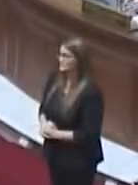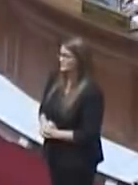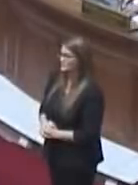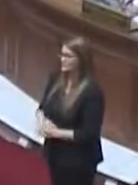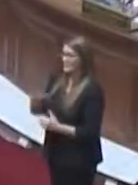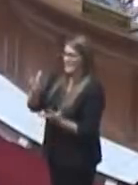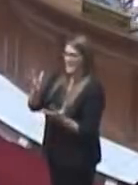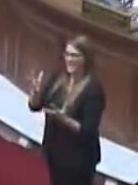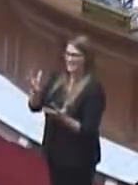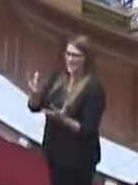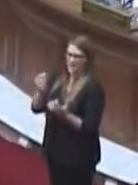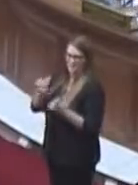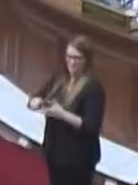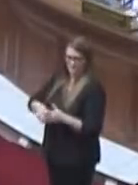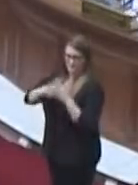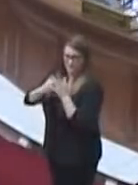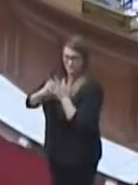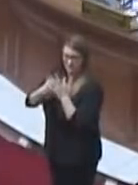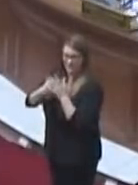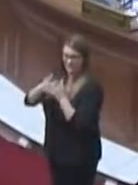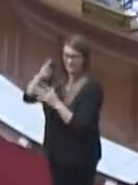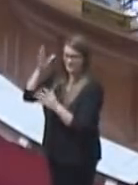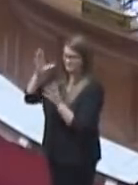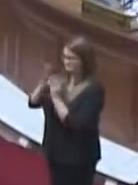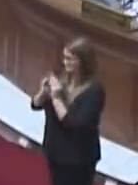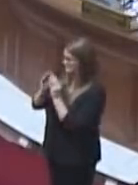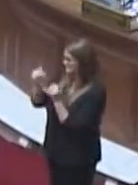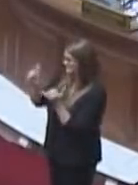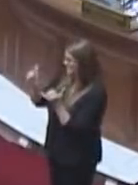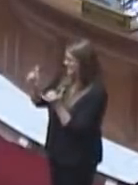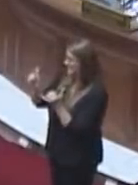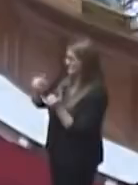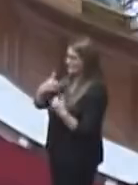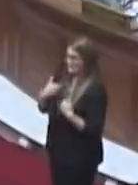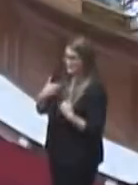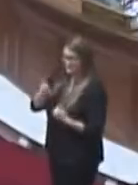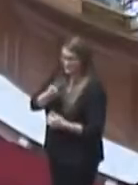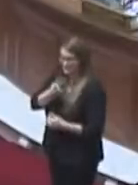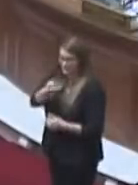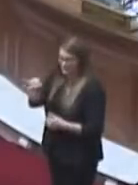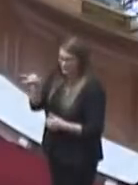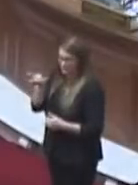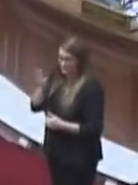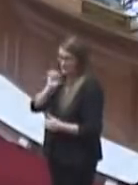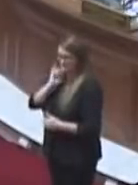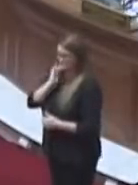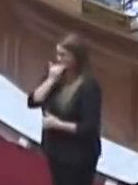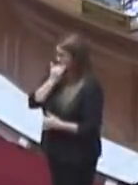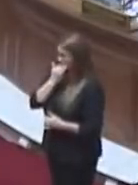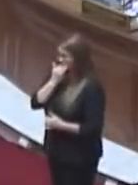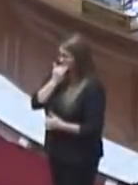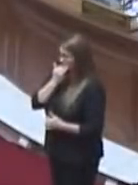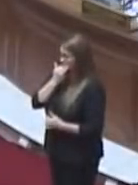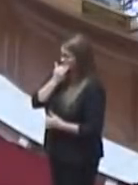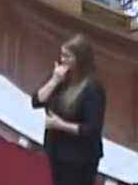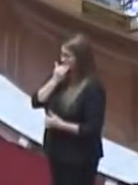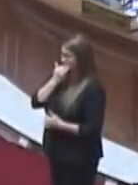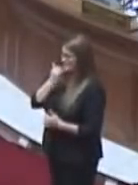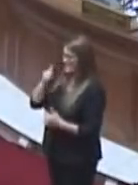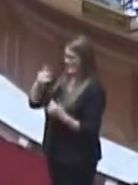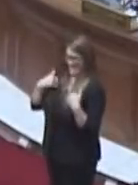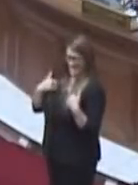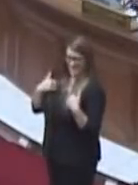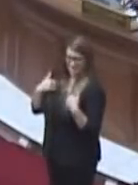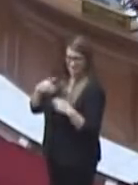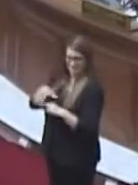just tell you this. We've already had a few little mishaps, and I'm going to just sit here